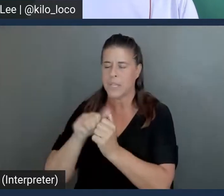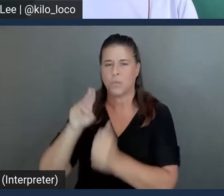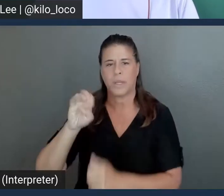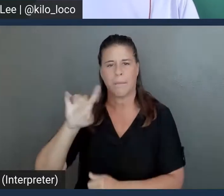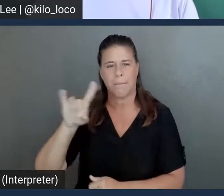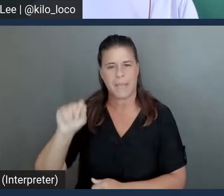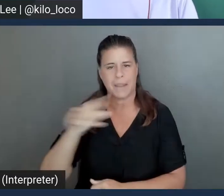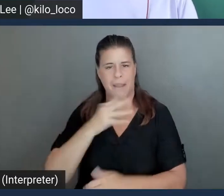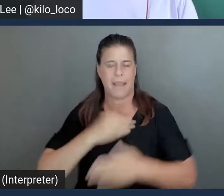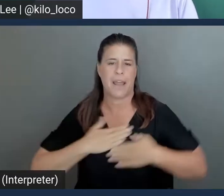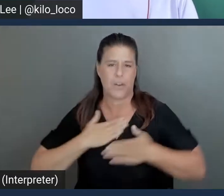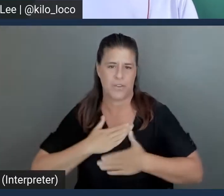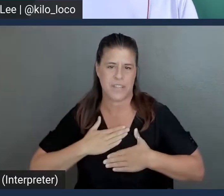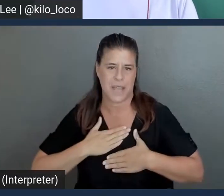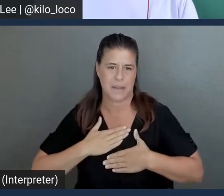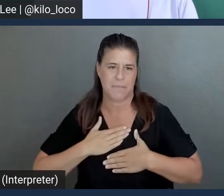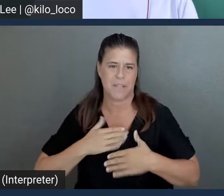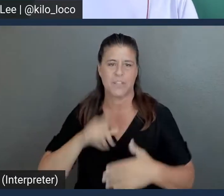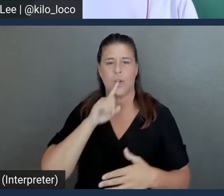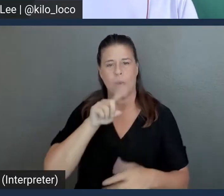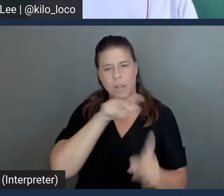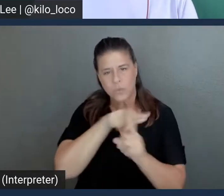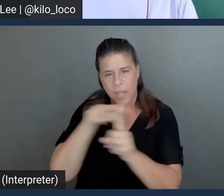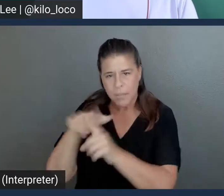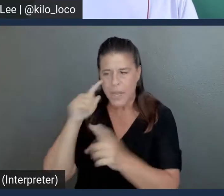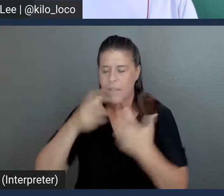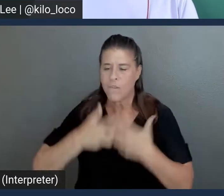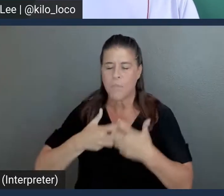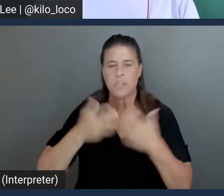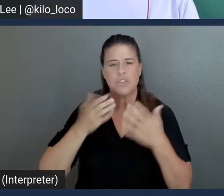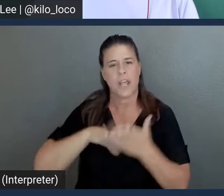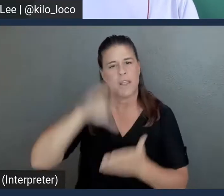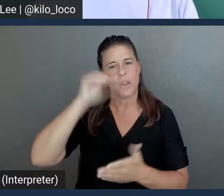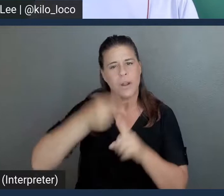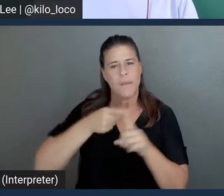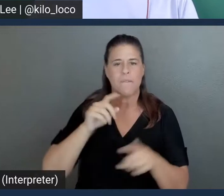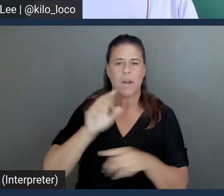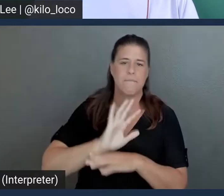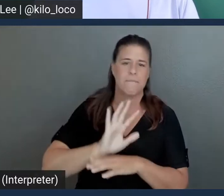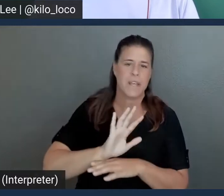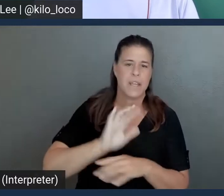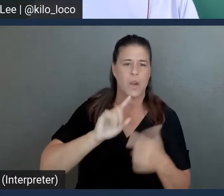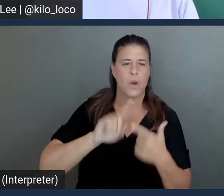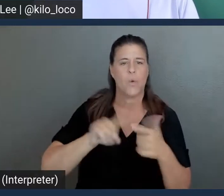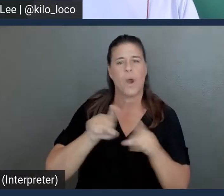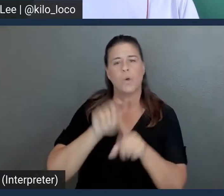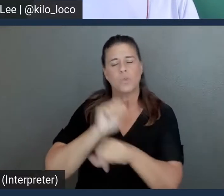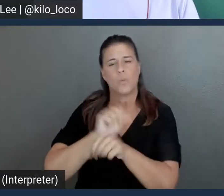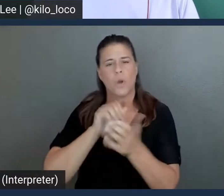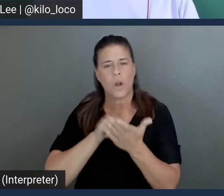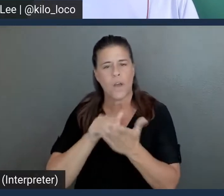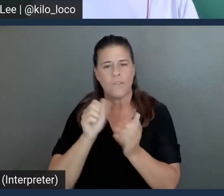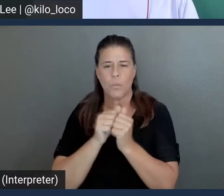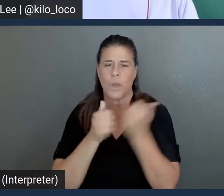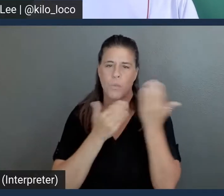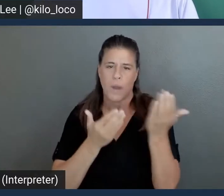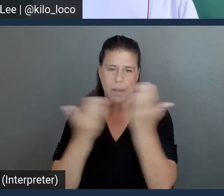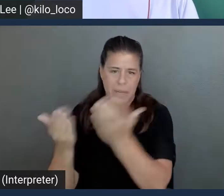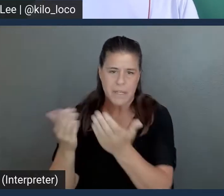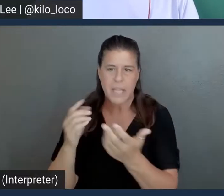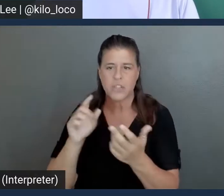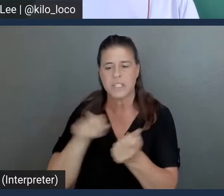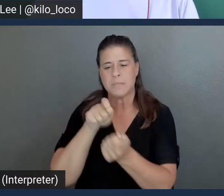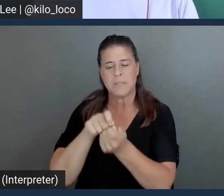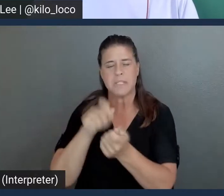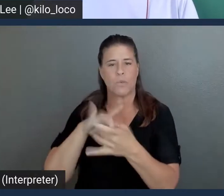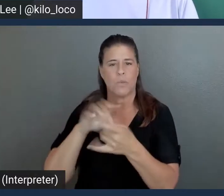entertainment. So practical applications of machine learning for anything from video. I also work a lot with recommendations specific